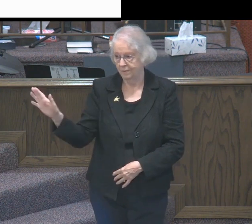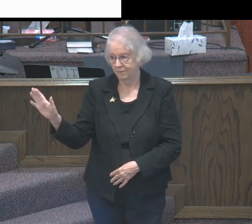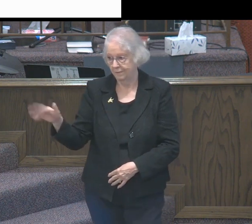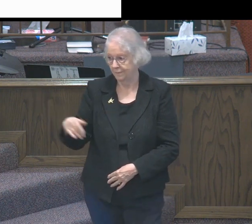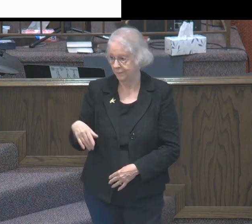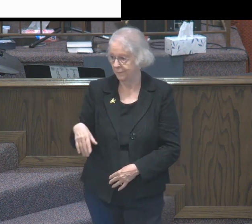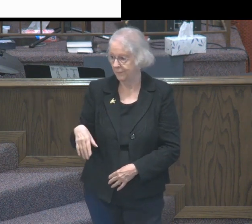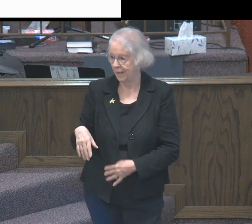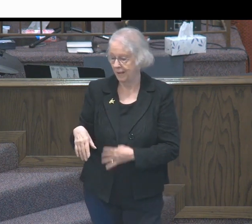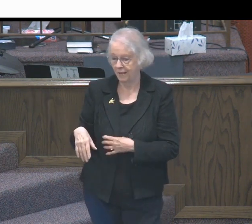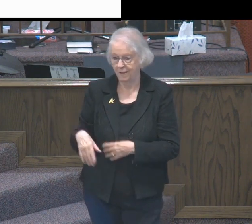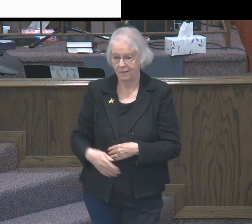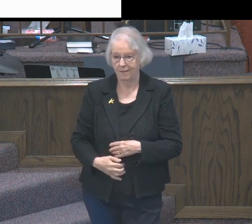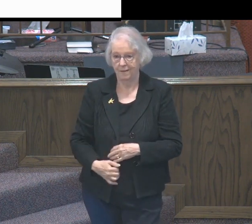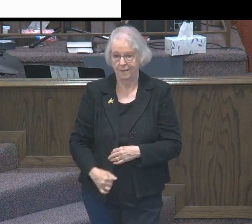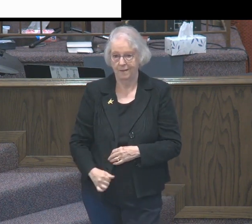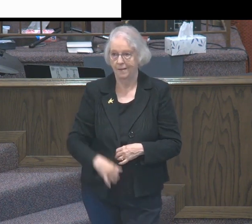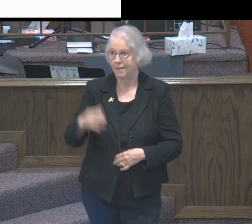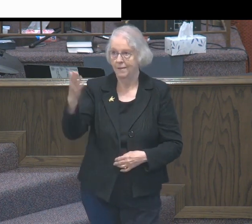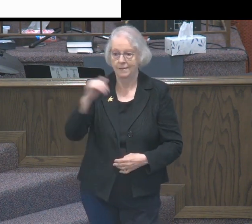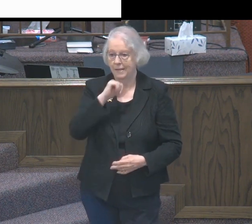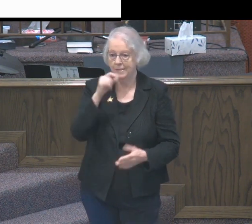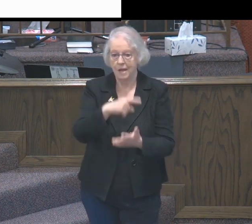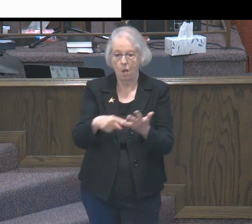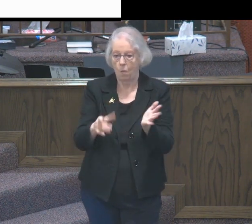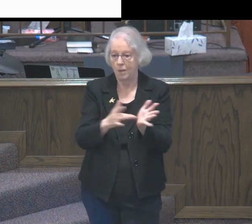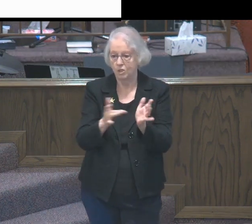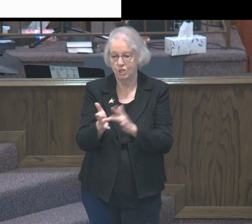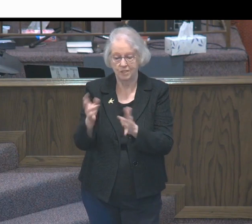enough faith. That's not what Jesus is saying.